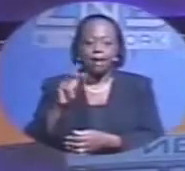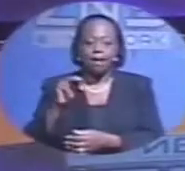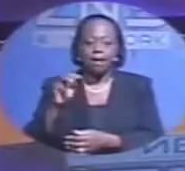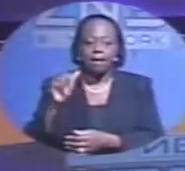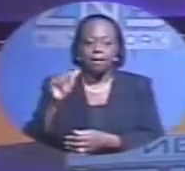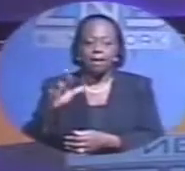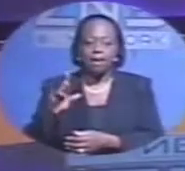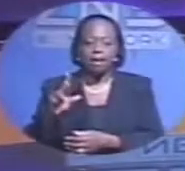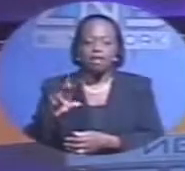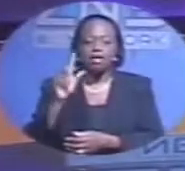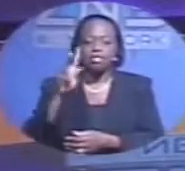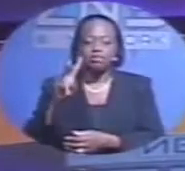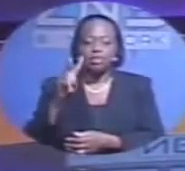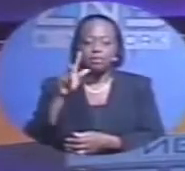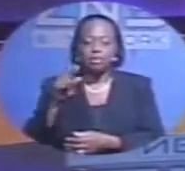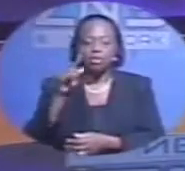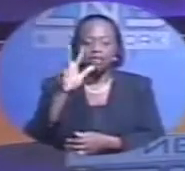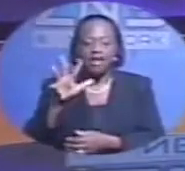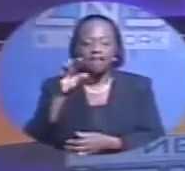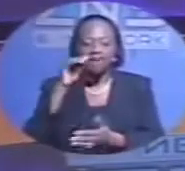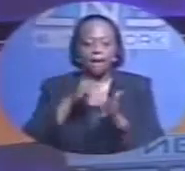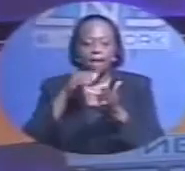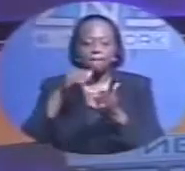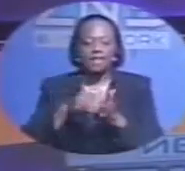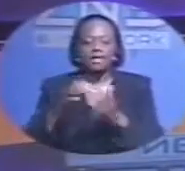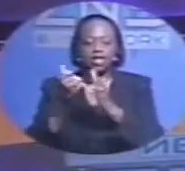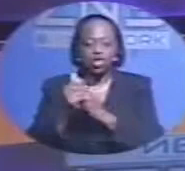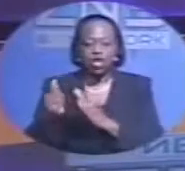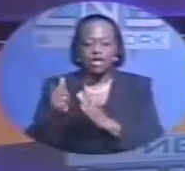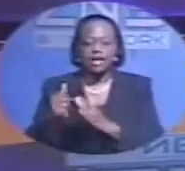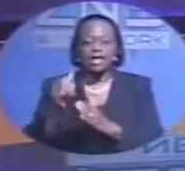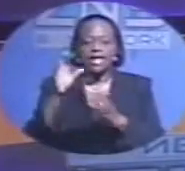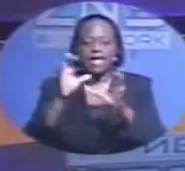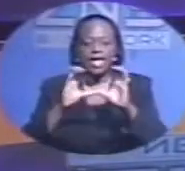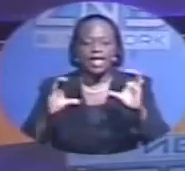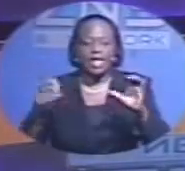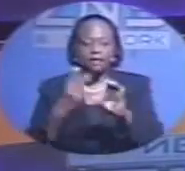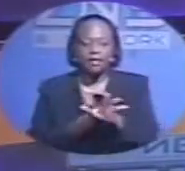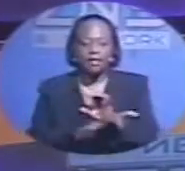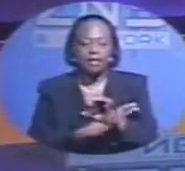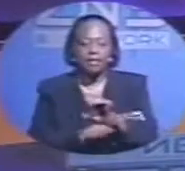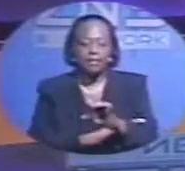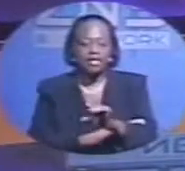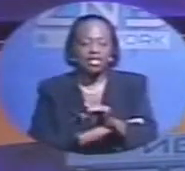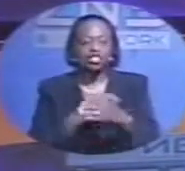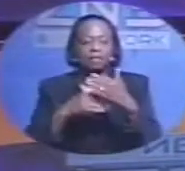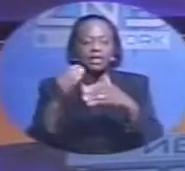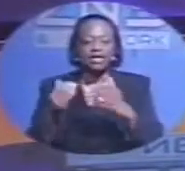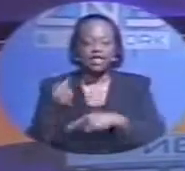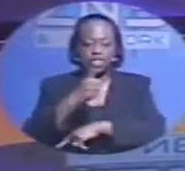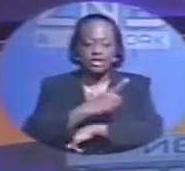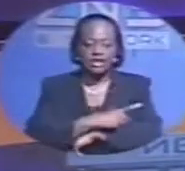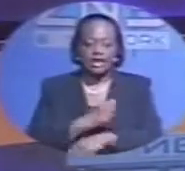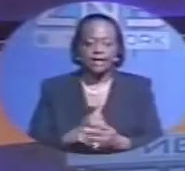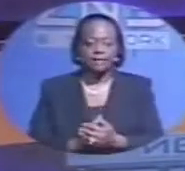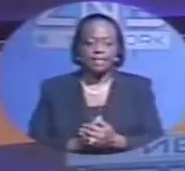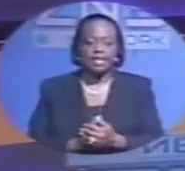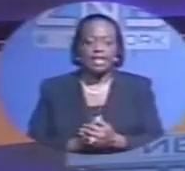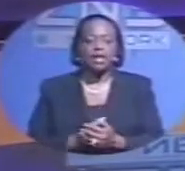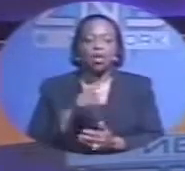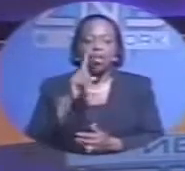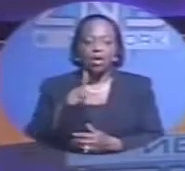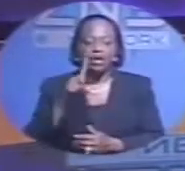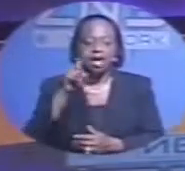its $3.5 billion Cable Beach-based project today. Construction of the development's iconic casino tower has reached